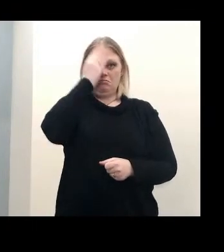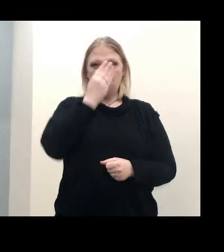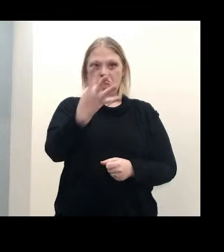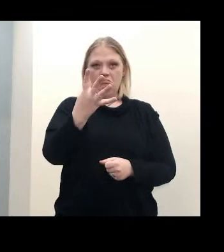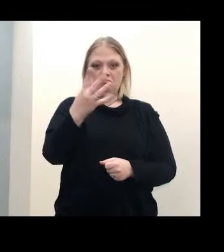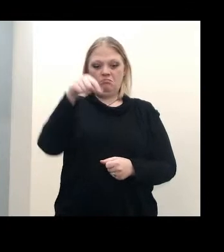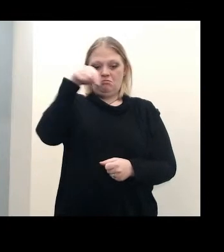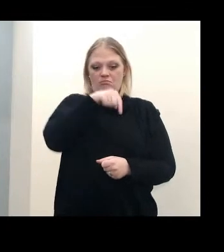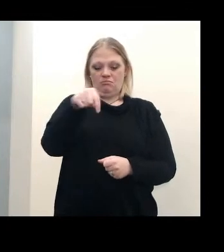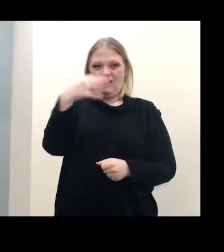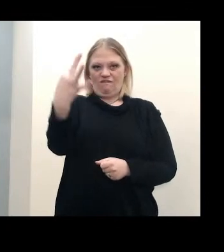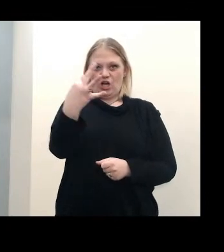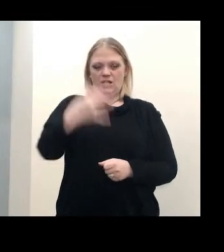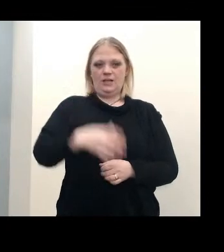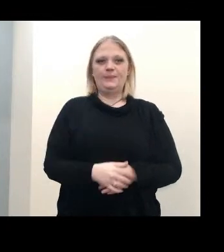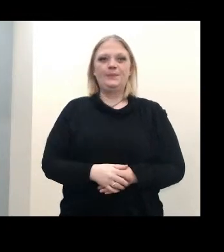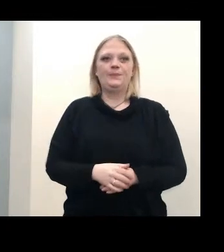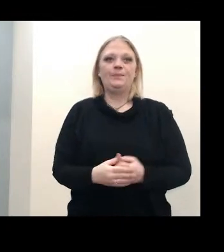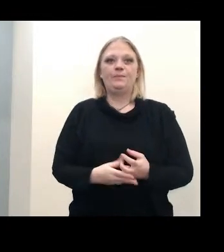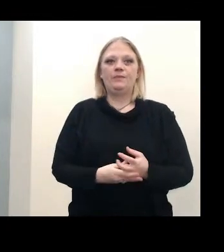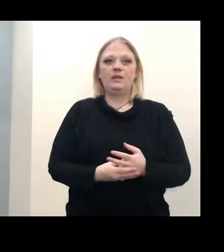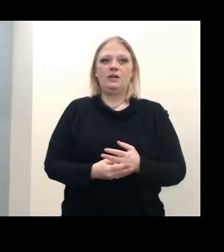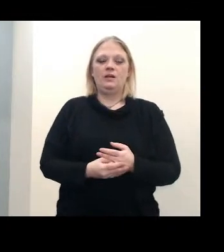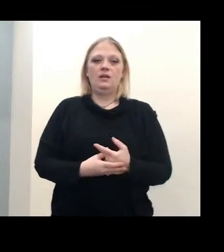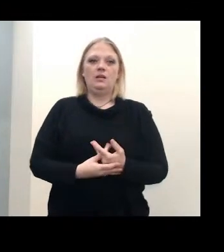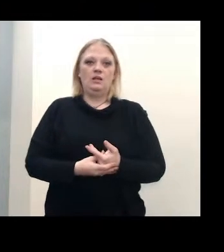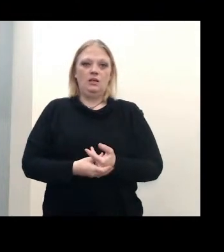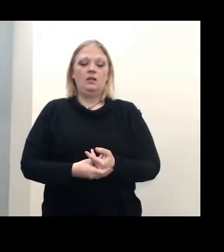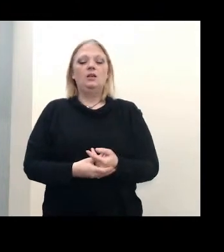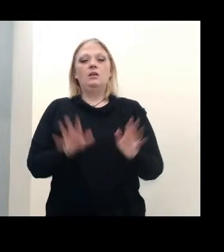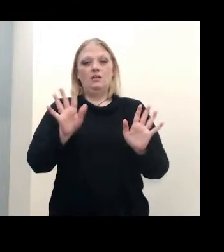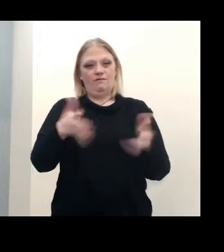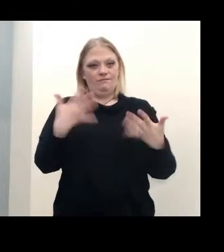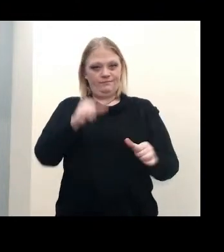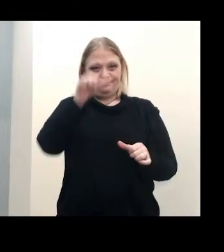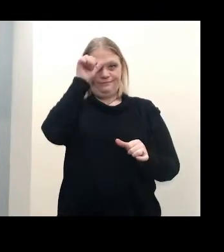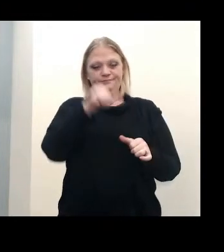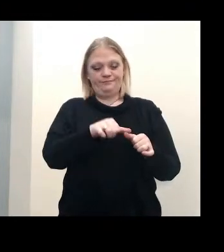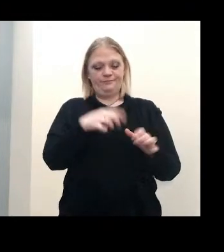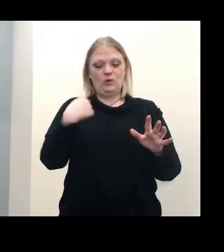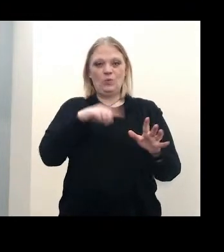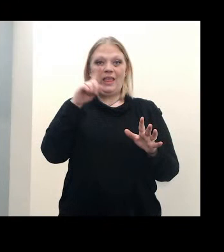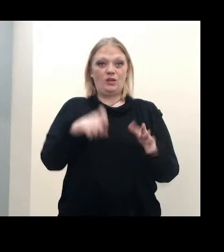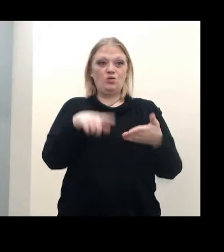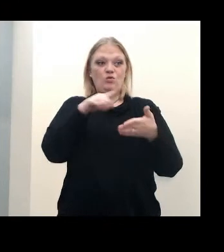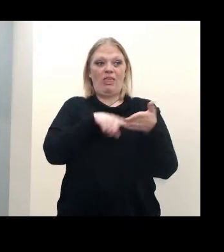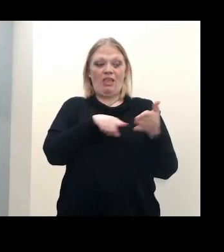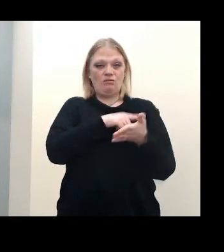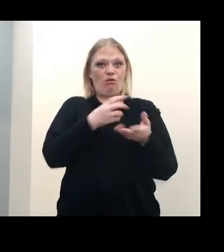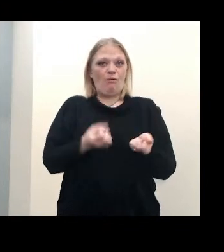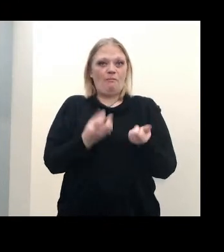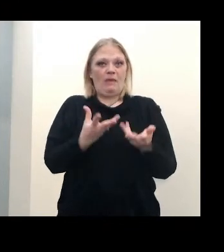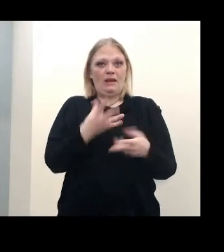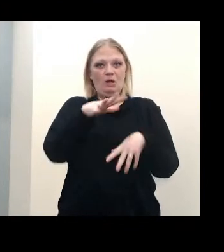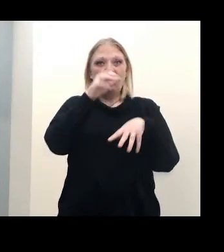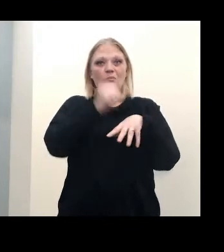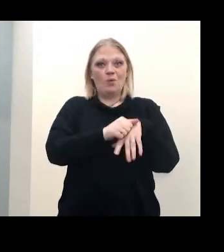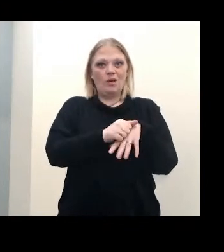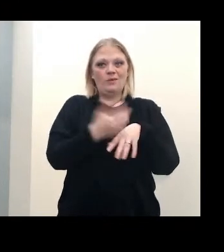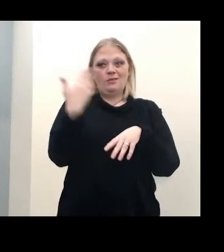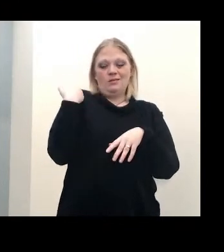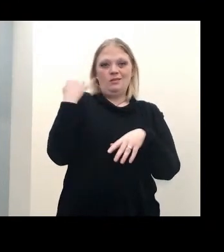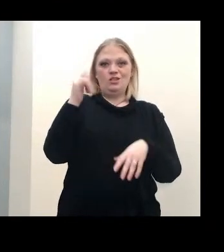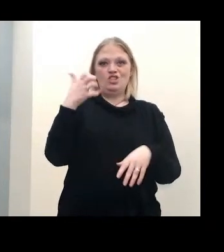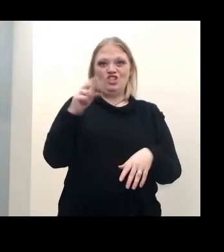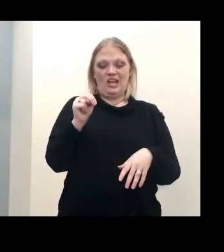Friday. So as you remember, we had to cancel many appointments in January